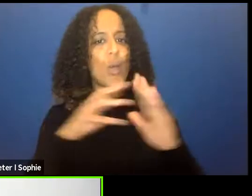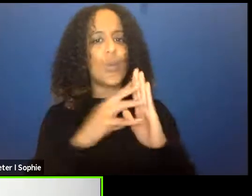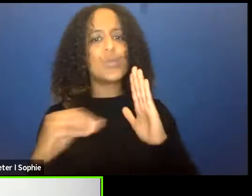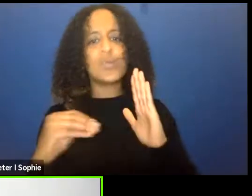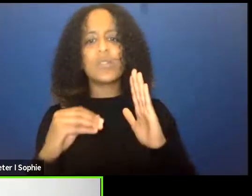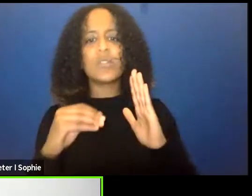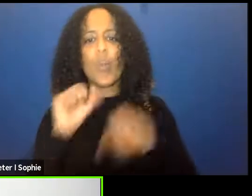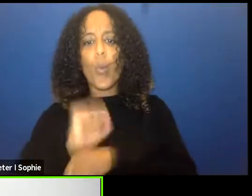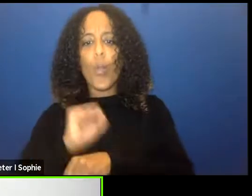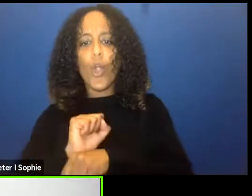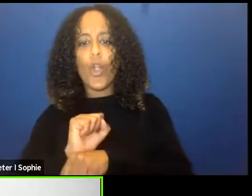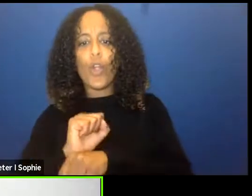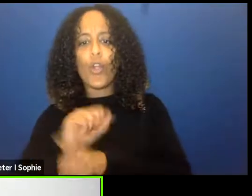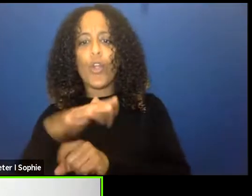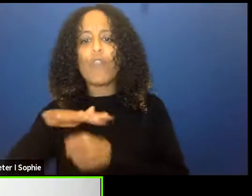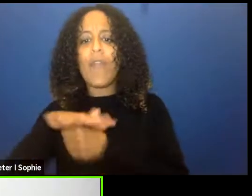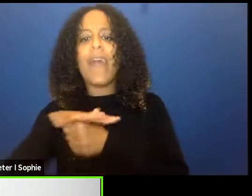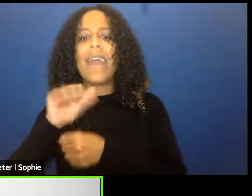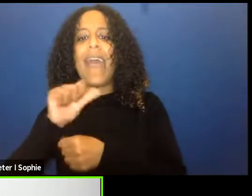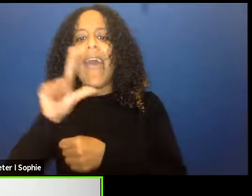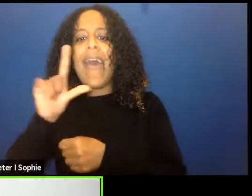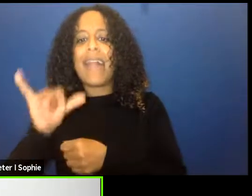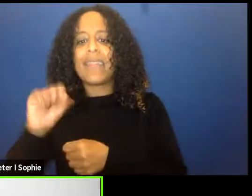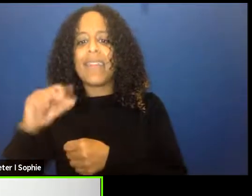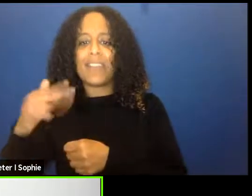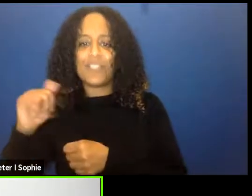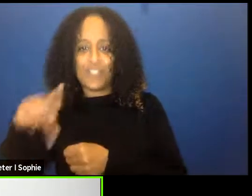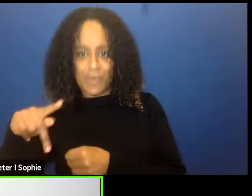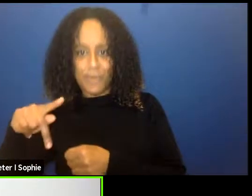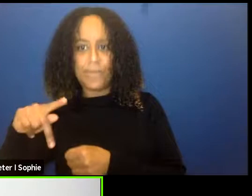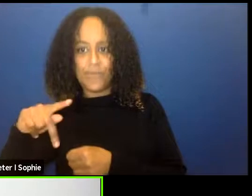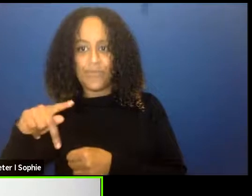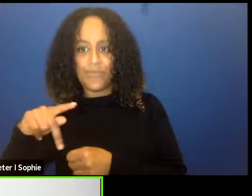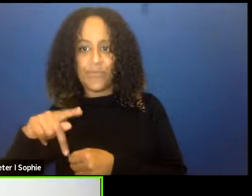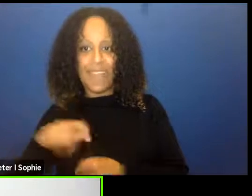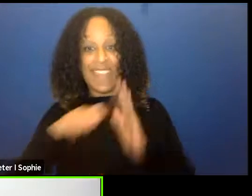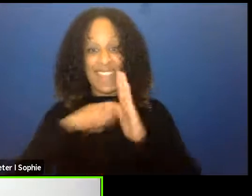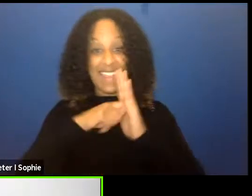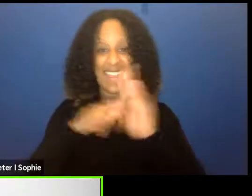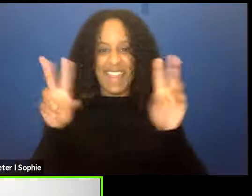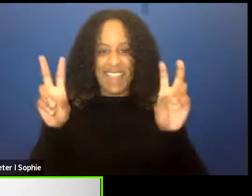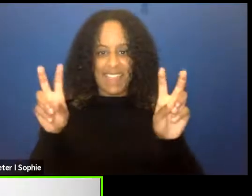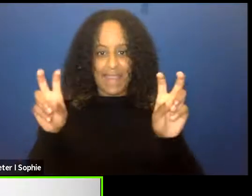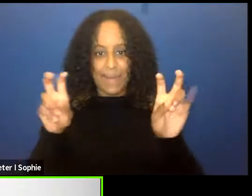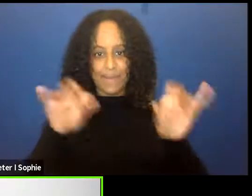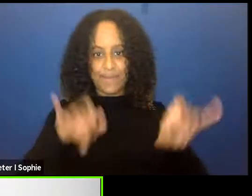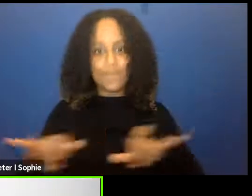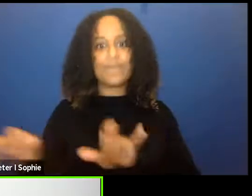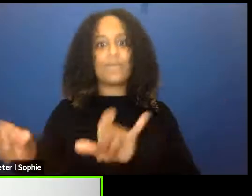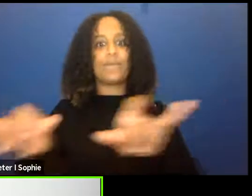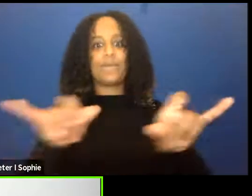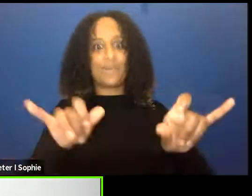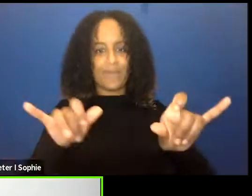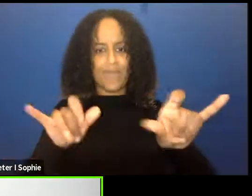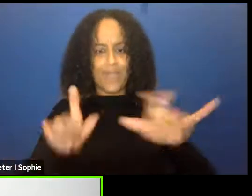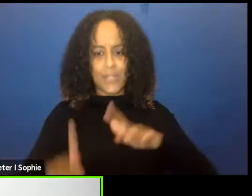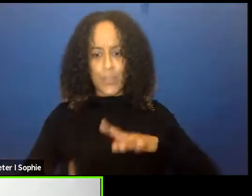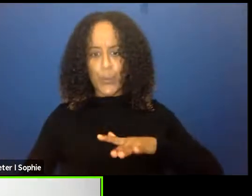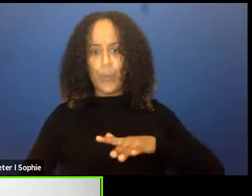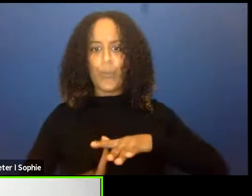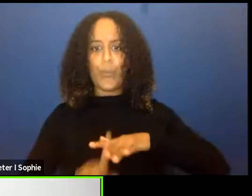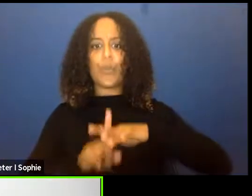doing around allyship, the research we're doing around allyship, and a key theme, a huge theme that is emerging that I wasn't